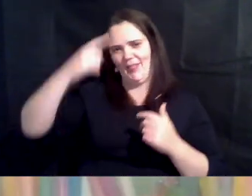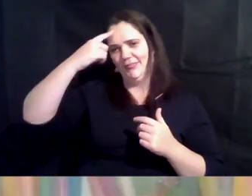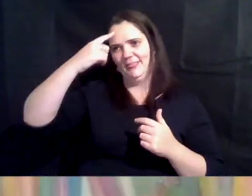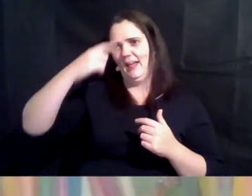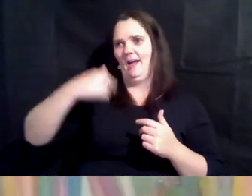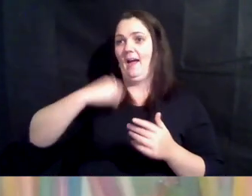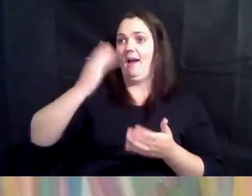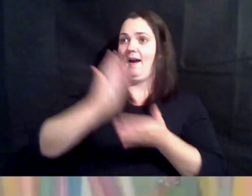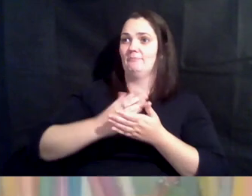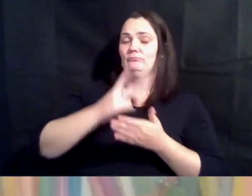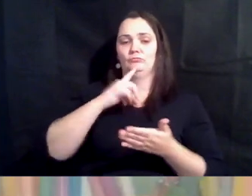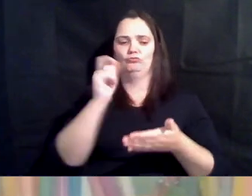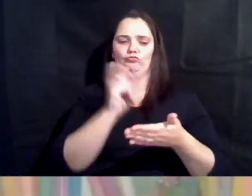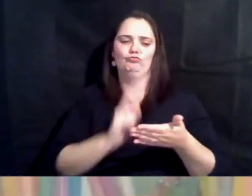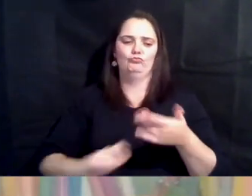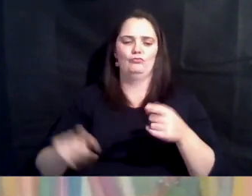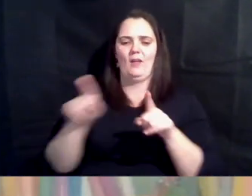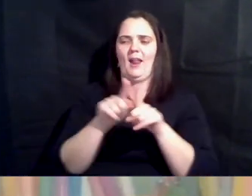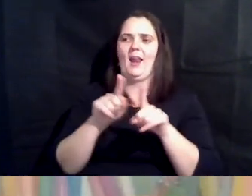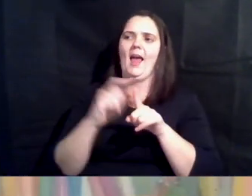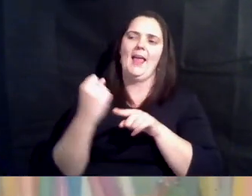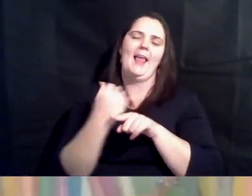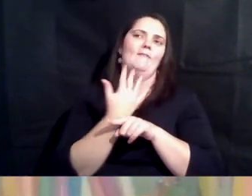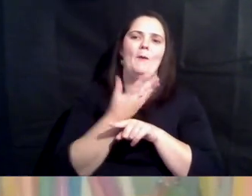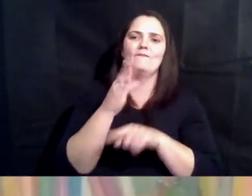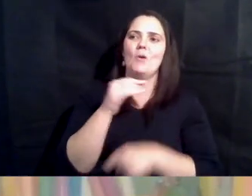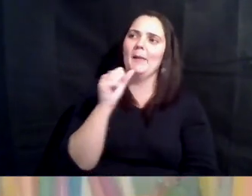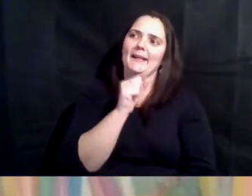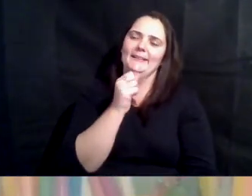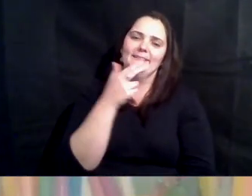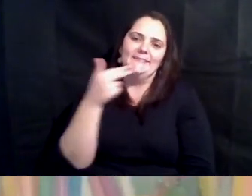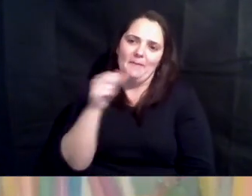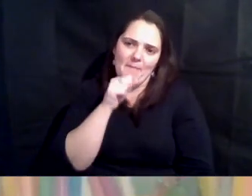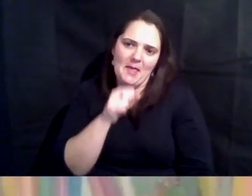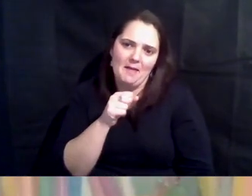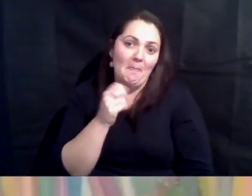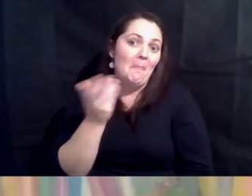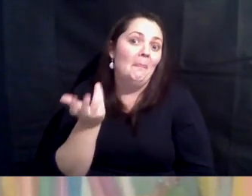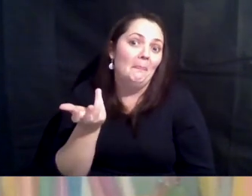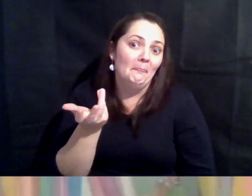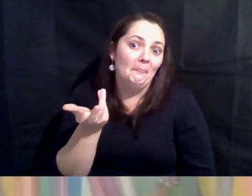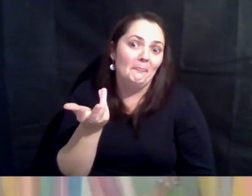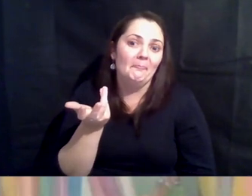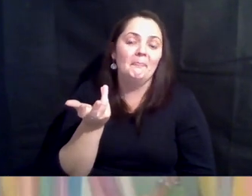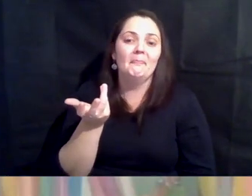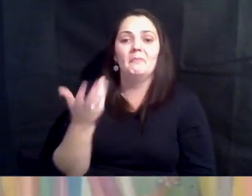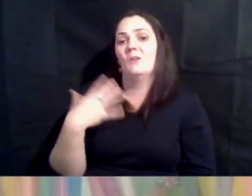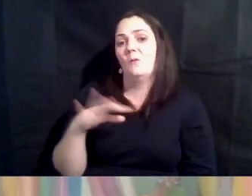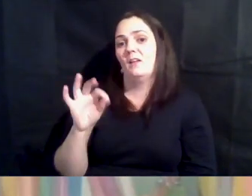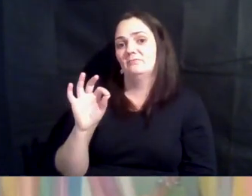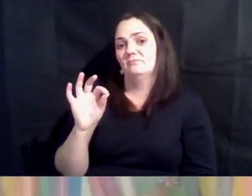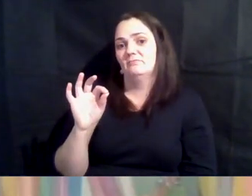Anthony Kalia or Palia as it would be. And I'm going to continue that, I think, on the front page, because why